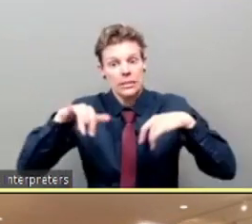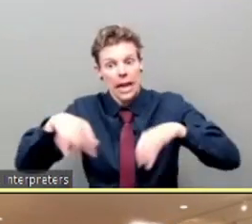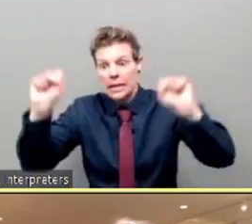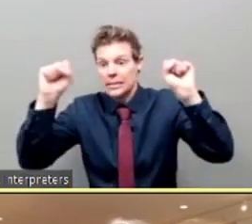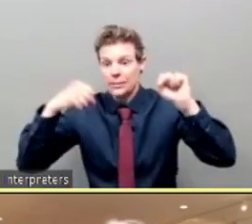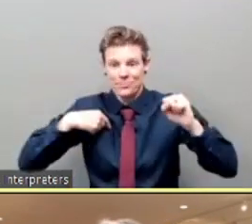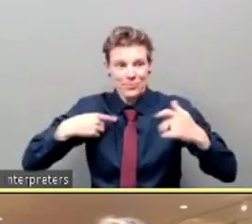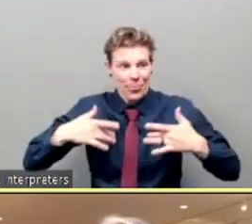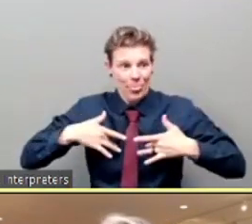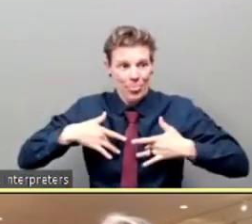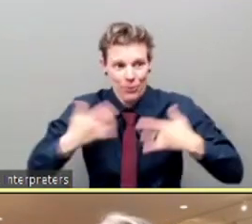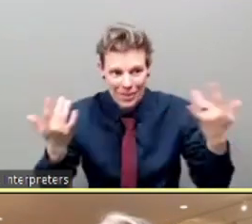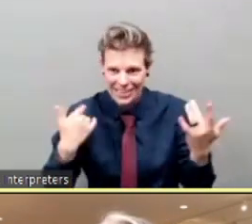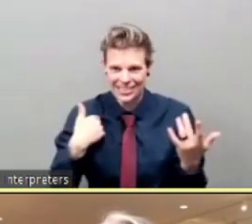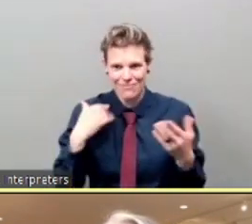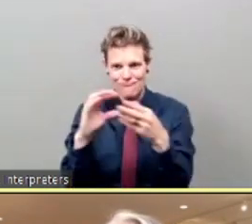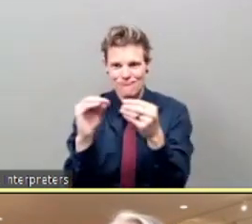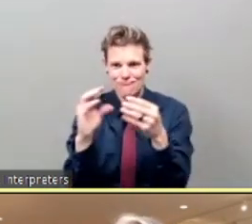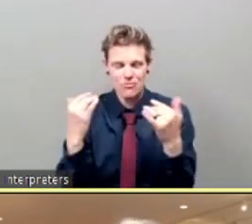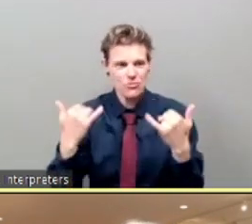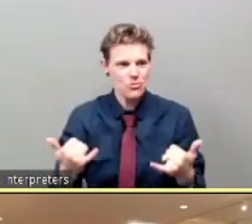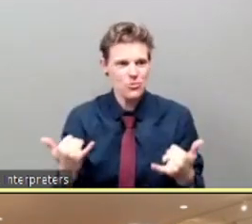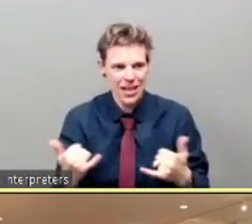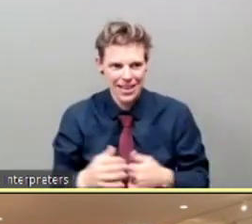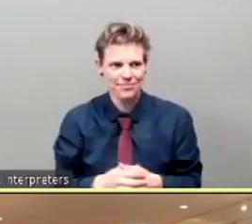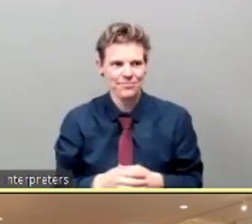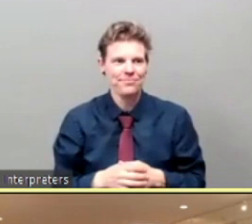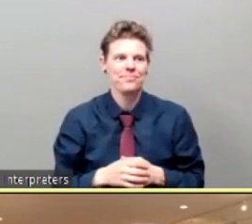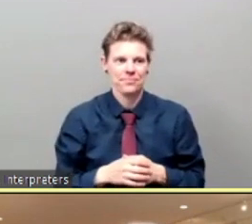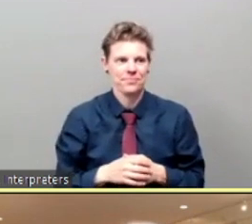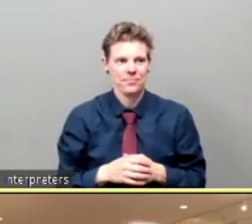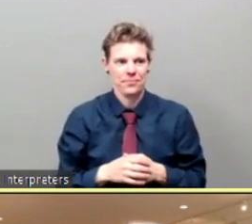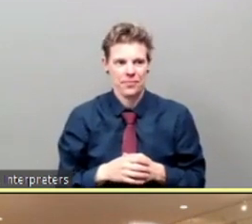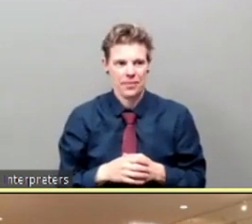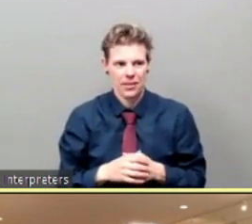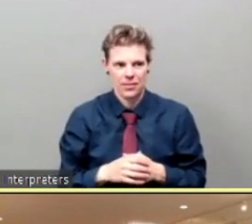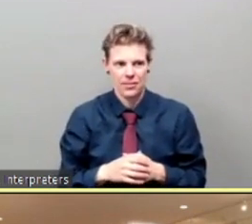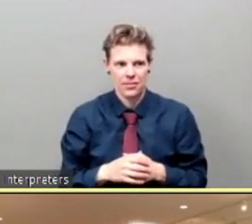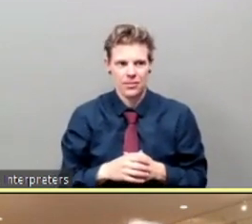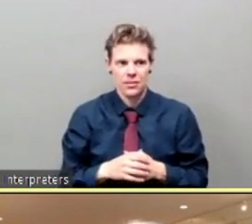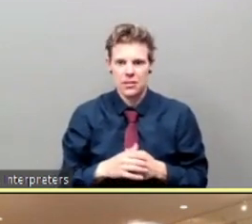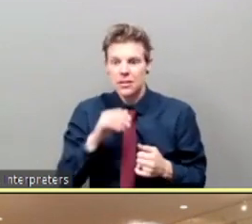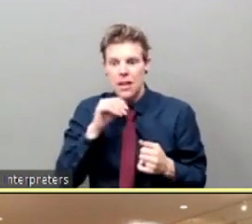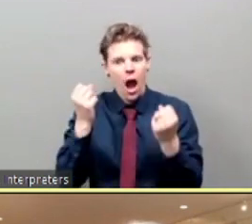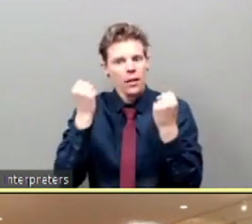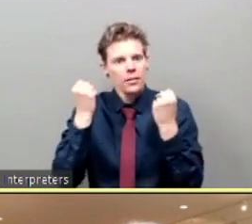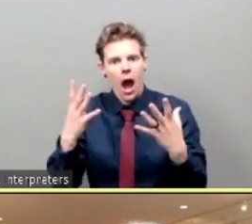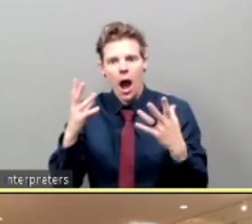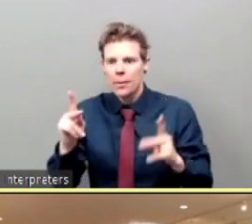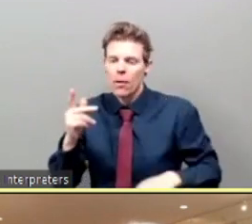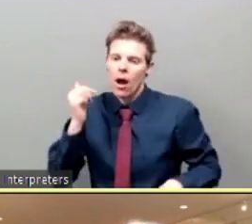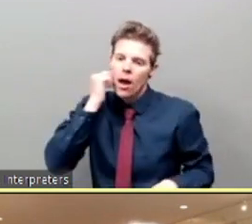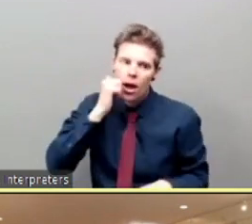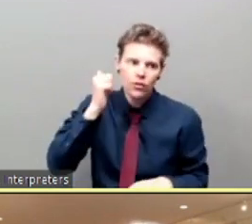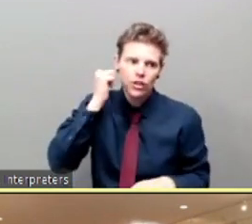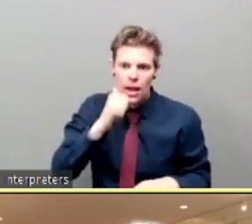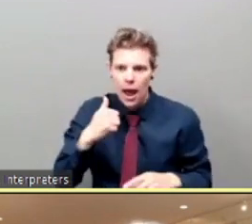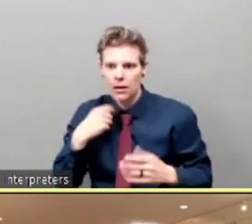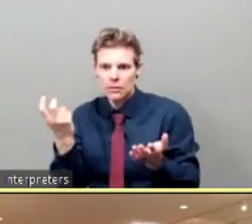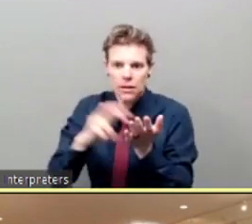only one, but there are probably not many of us who get up every morning and up the COVID day number by 1 each